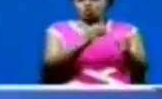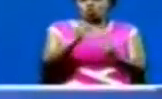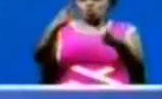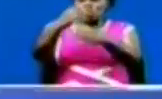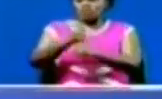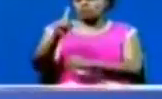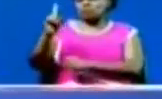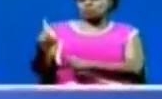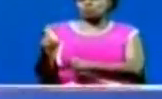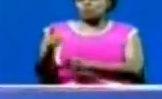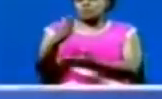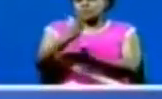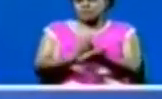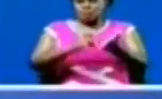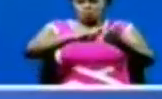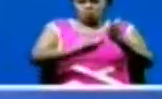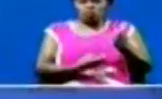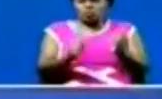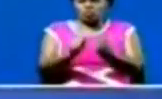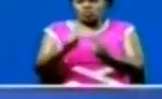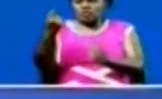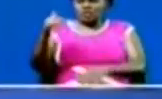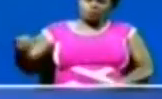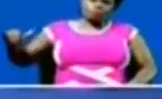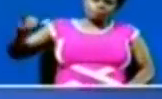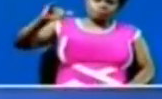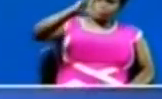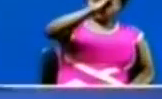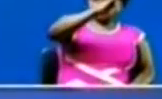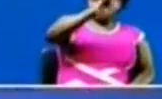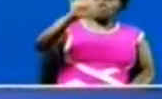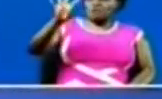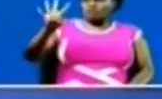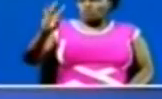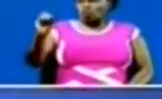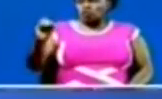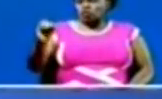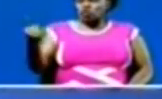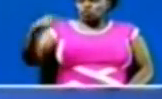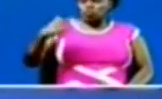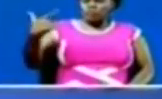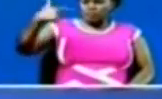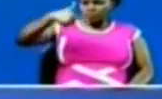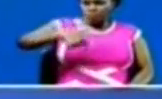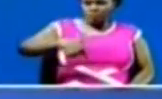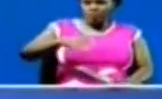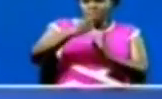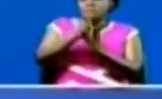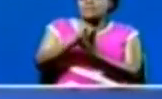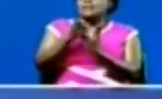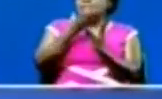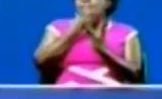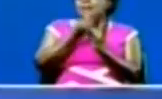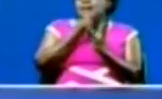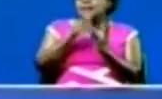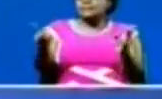companies which have been subcontracted by Kenya Airways and Fly 540 to supply jet fuel. If the brokers, in our view,